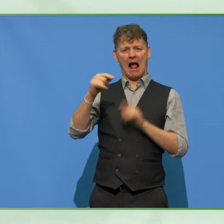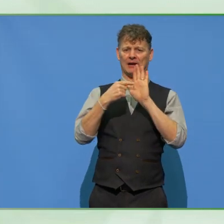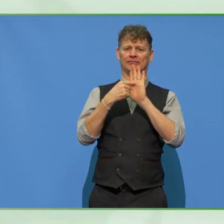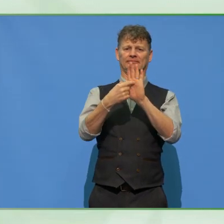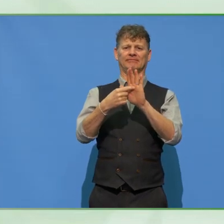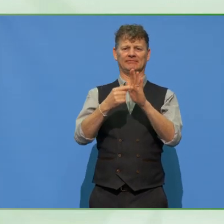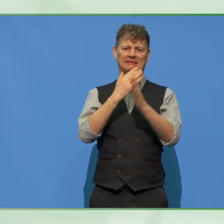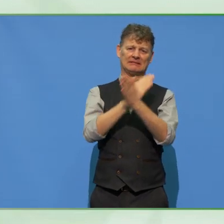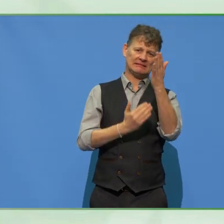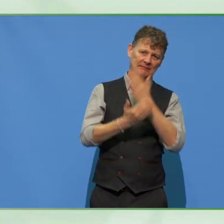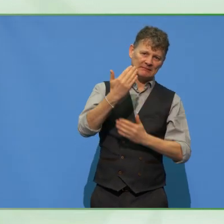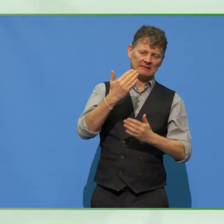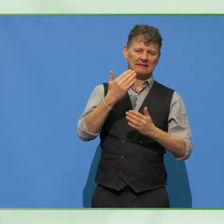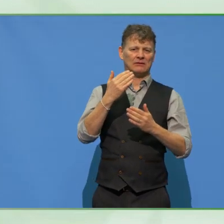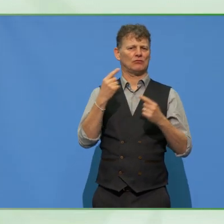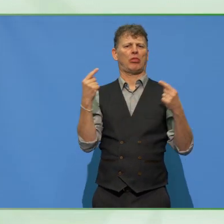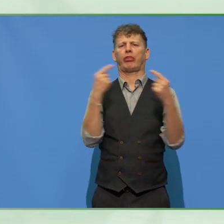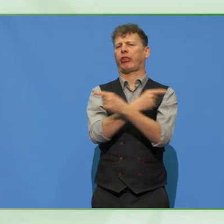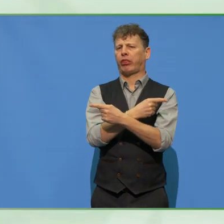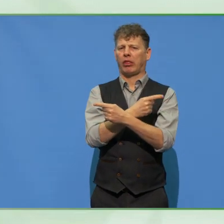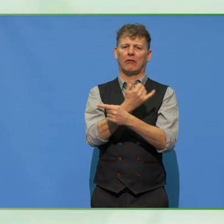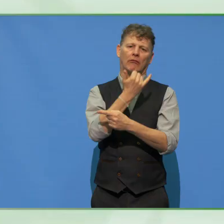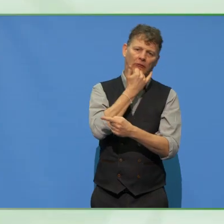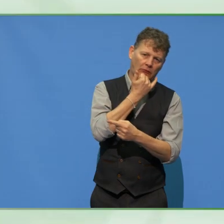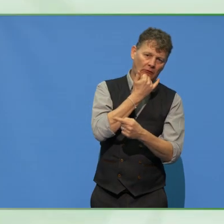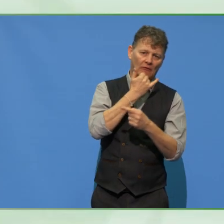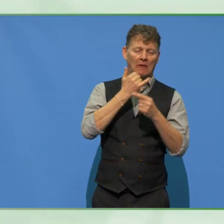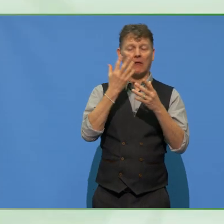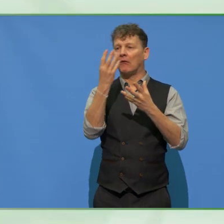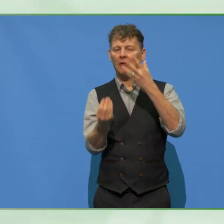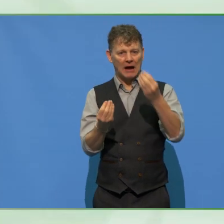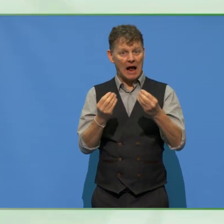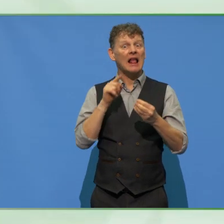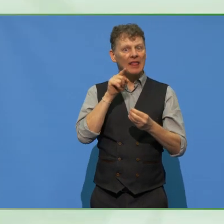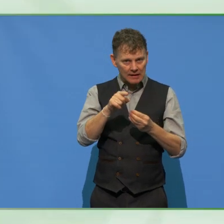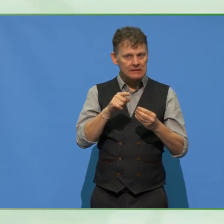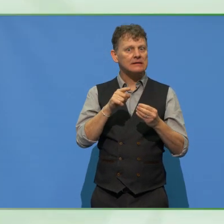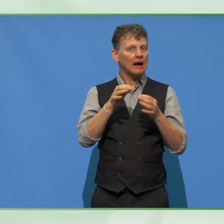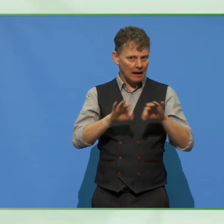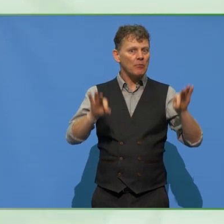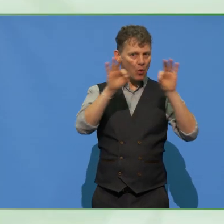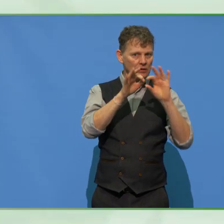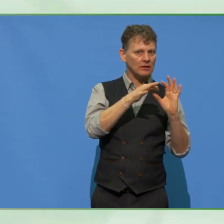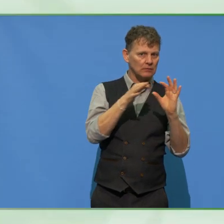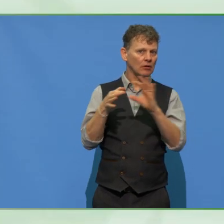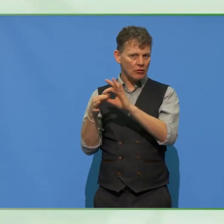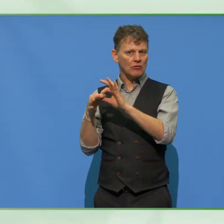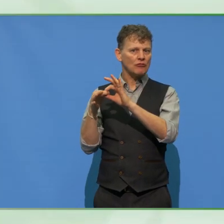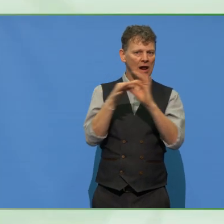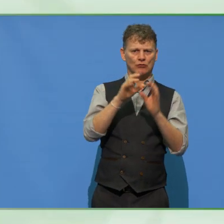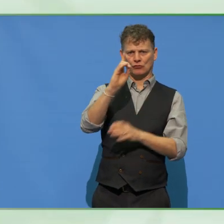lack of representations matter in terms of policies, matter in terms of